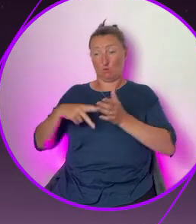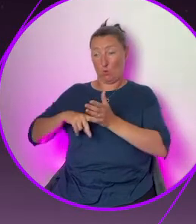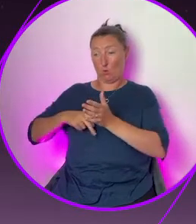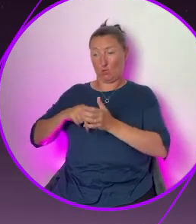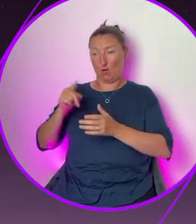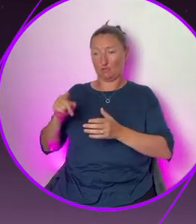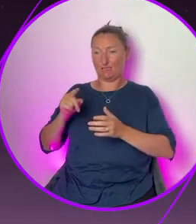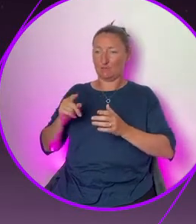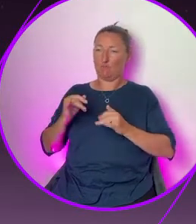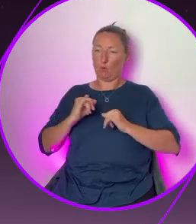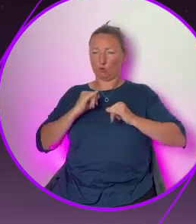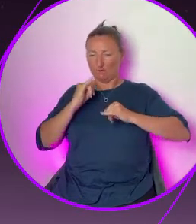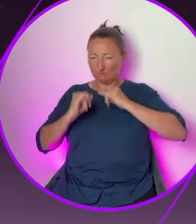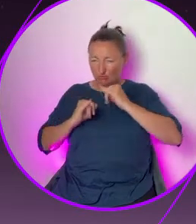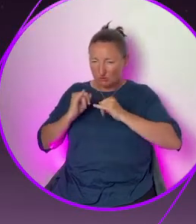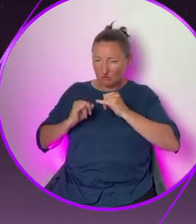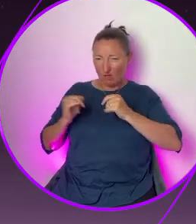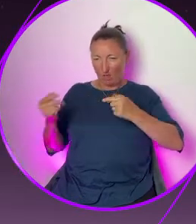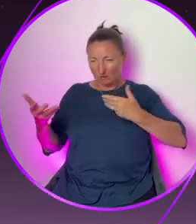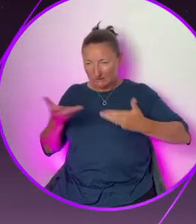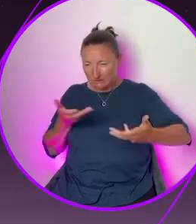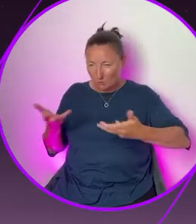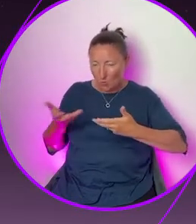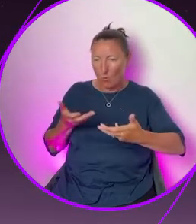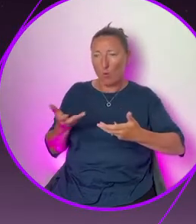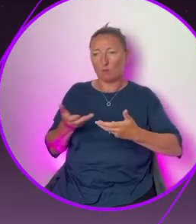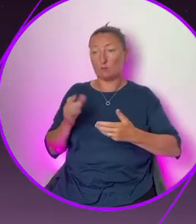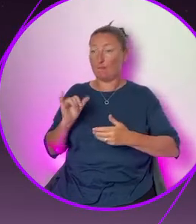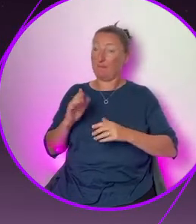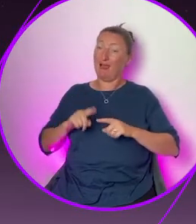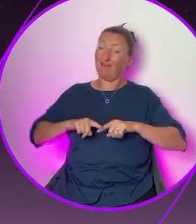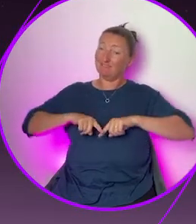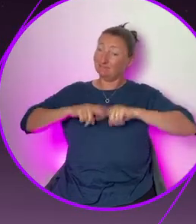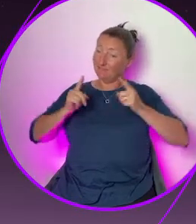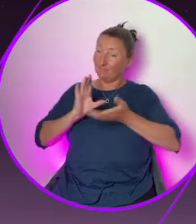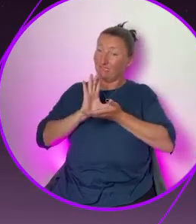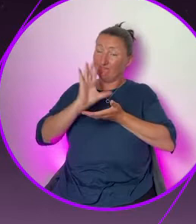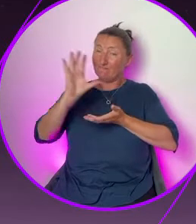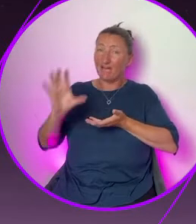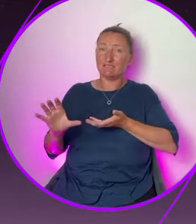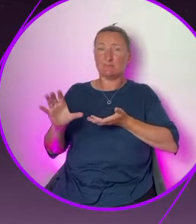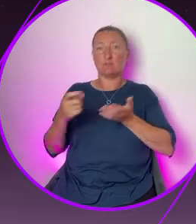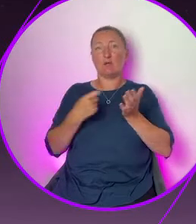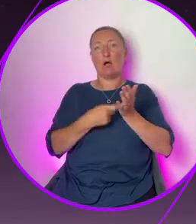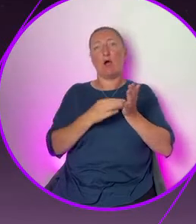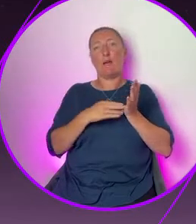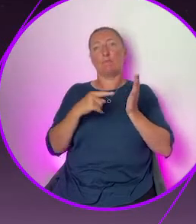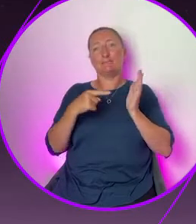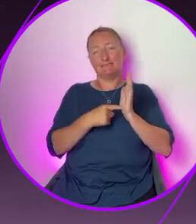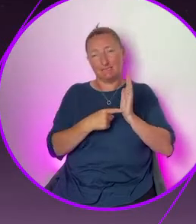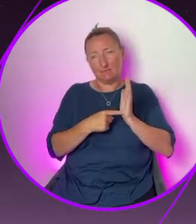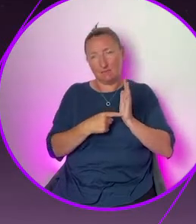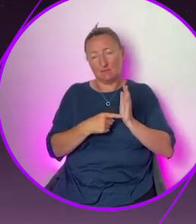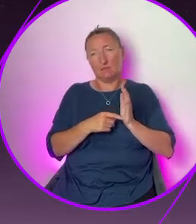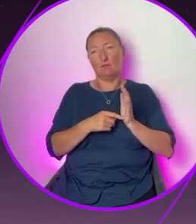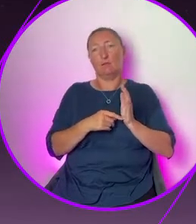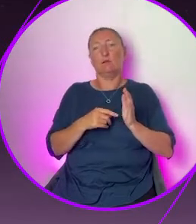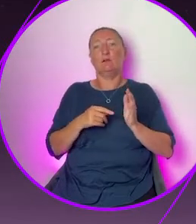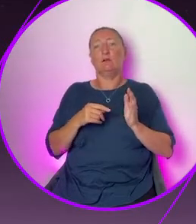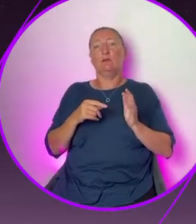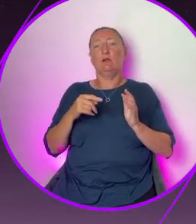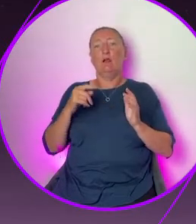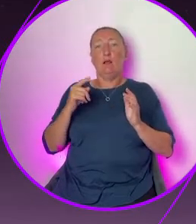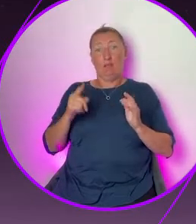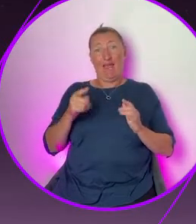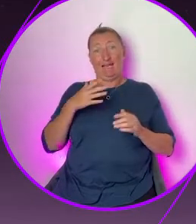critical discourse around art and advanced technologies might invest into a different type of R&D and also curating and convening in order to be able